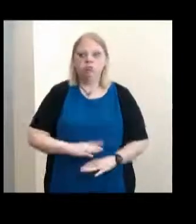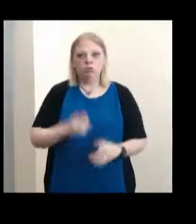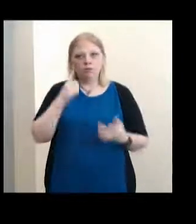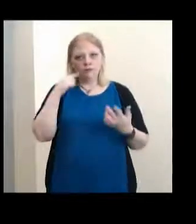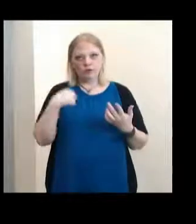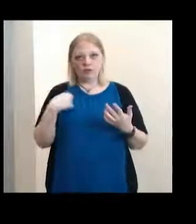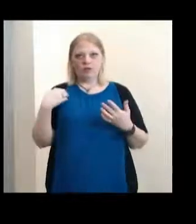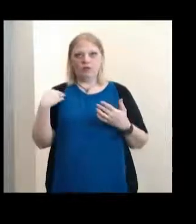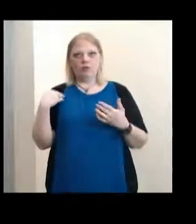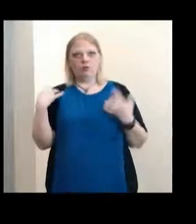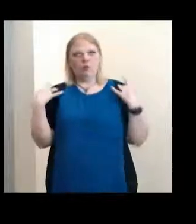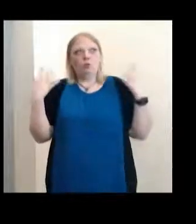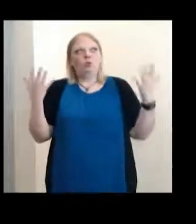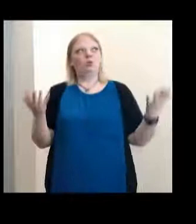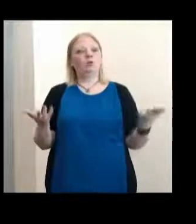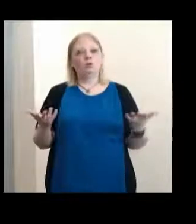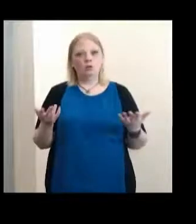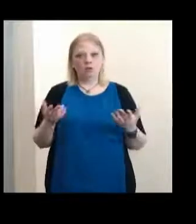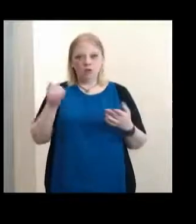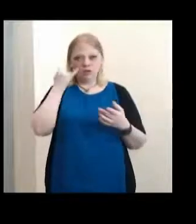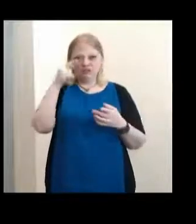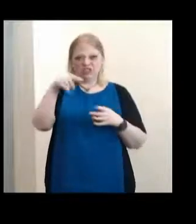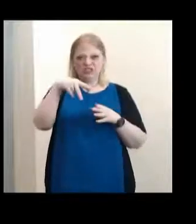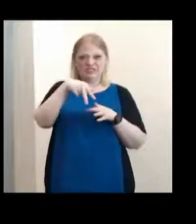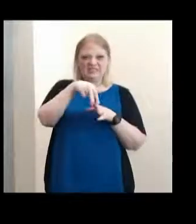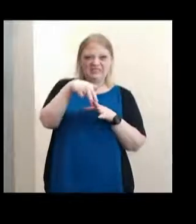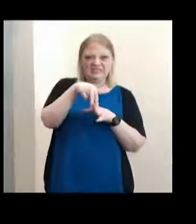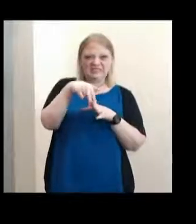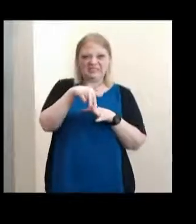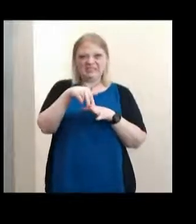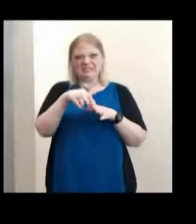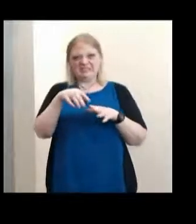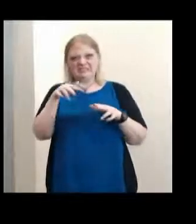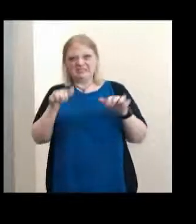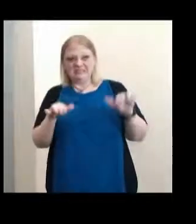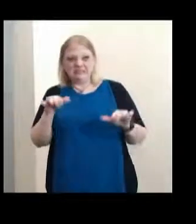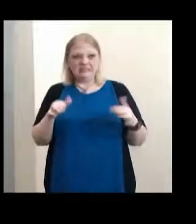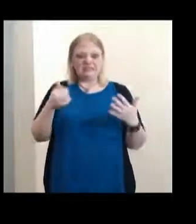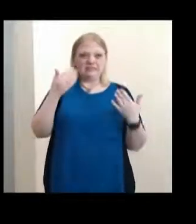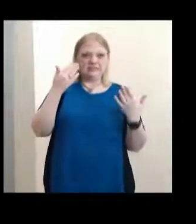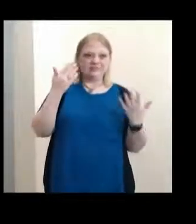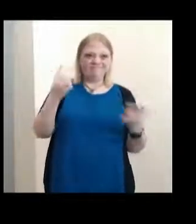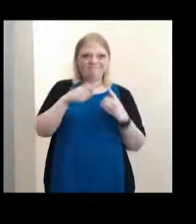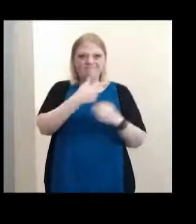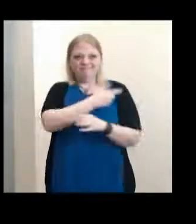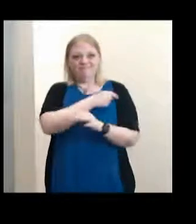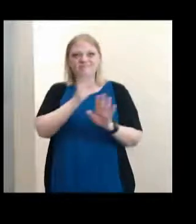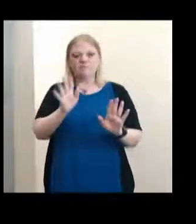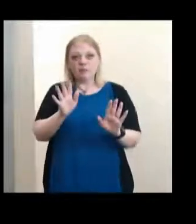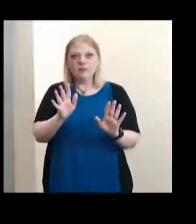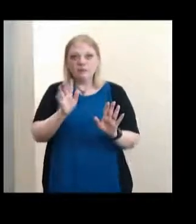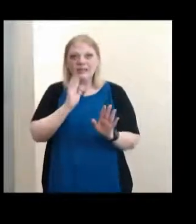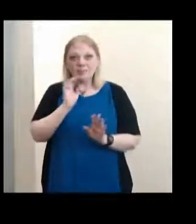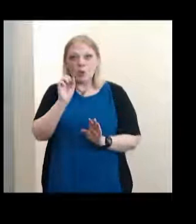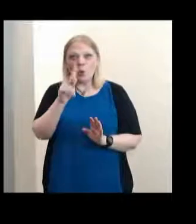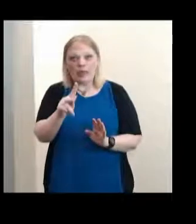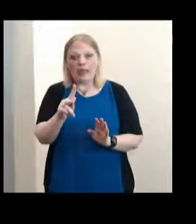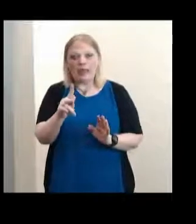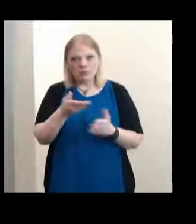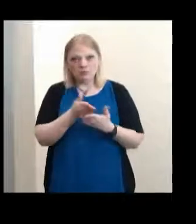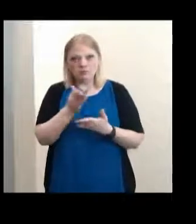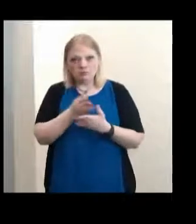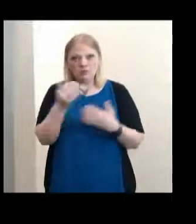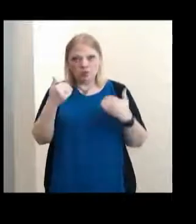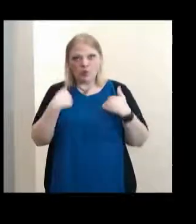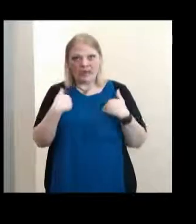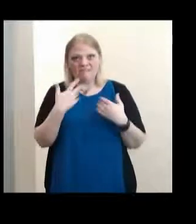urge you, those of you who are on the fence about getting the COVID-19 vaccine, that it's okay. It's okay to have those fears. I